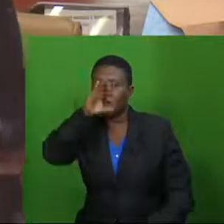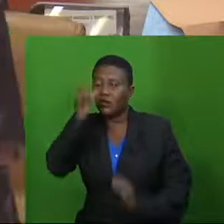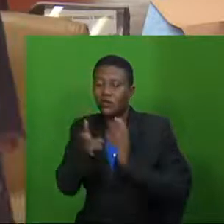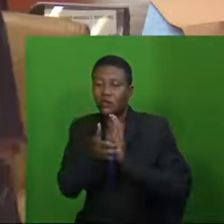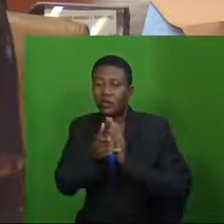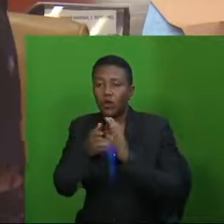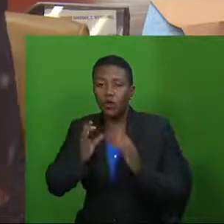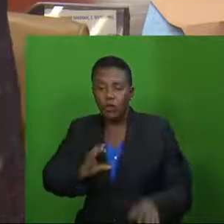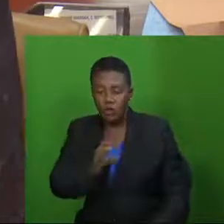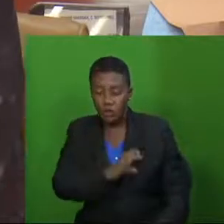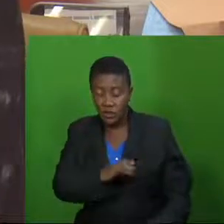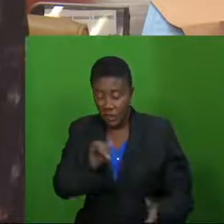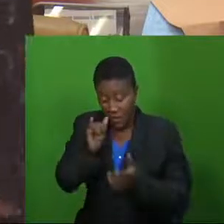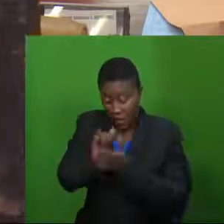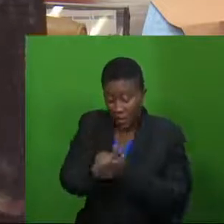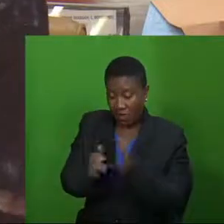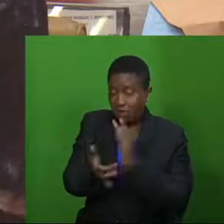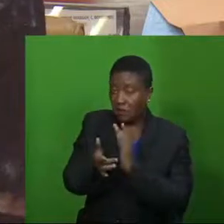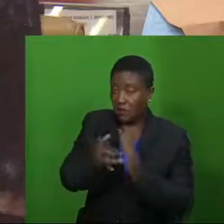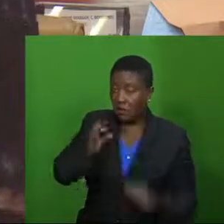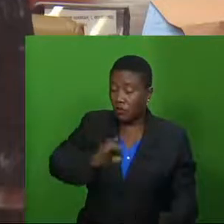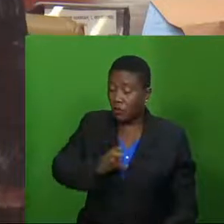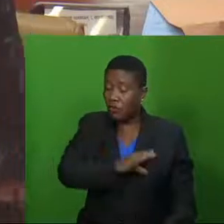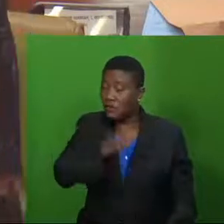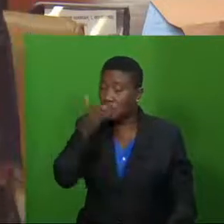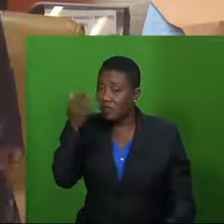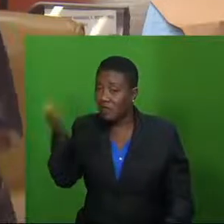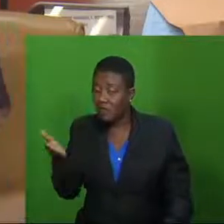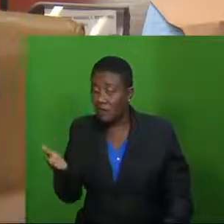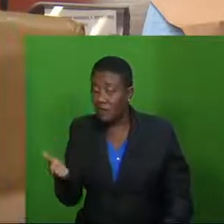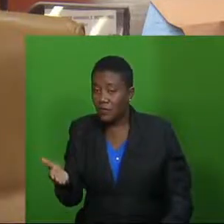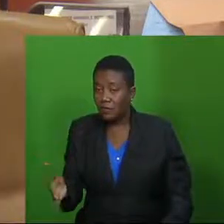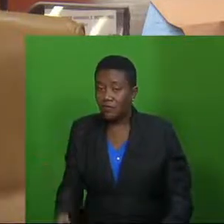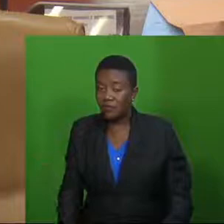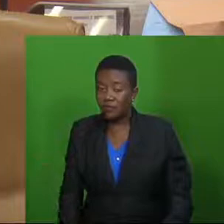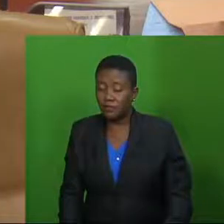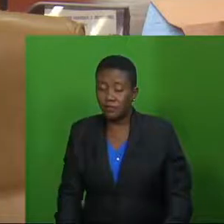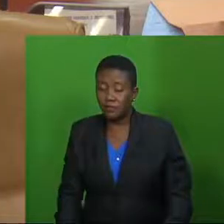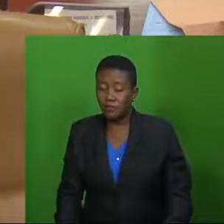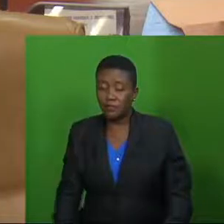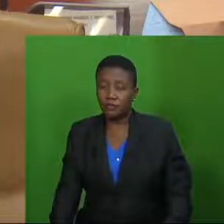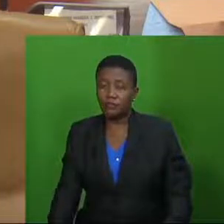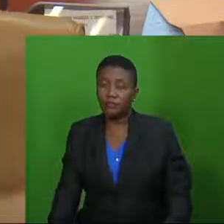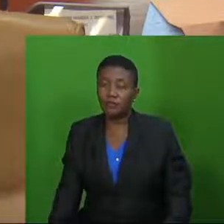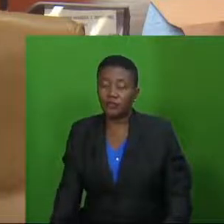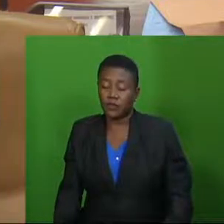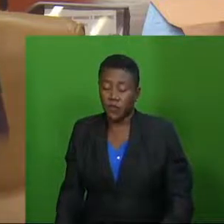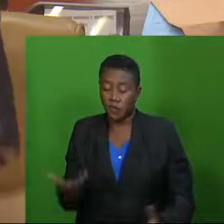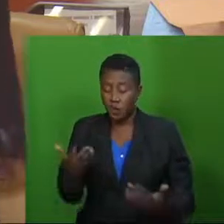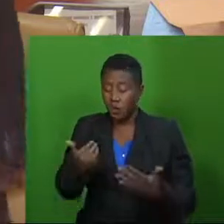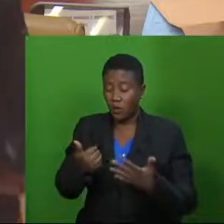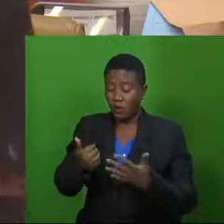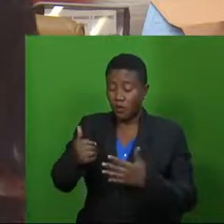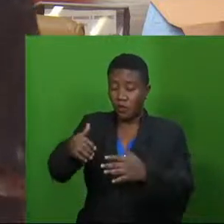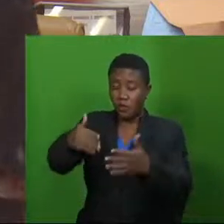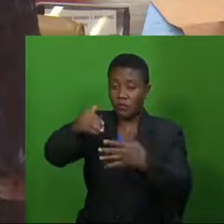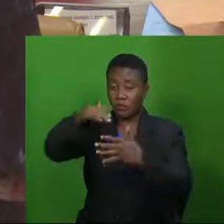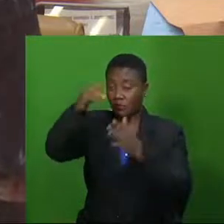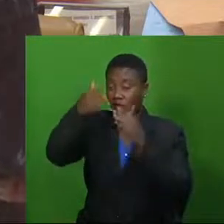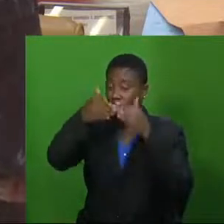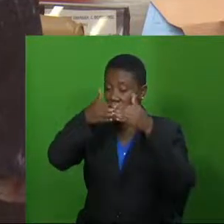technical committee, always leadership is in that committee anyway. The Speaker, the top hierarchy, the